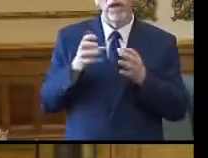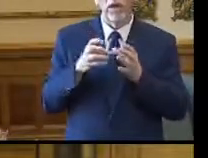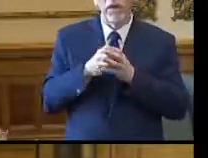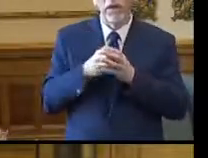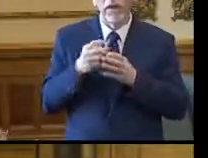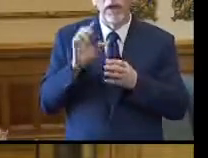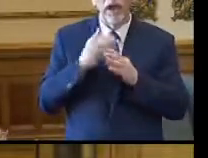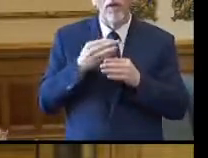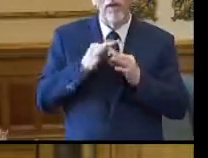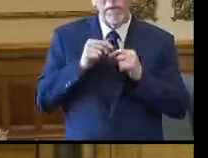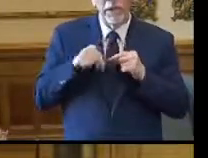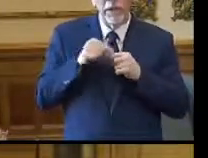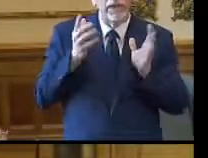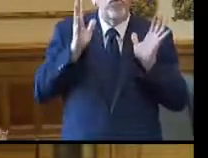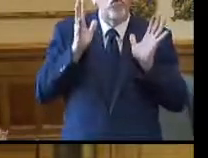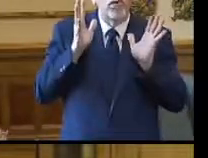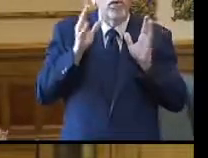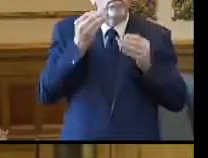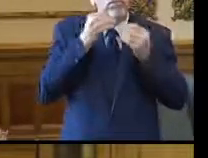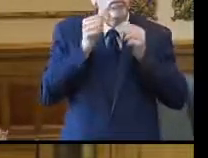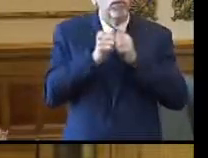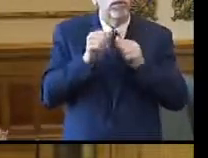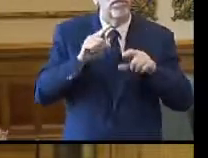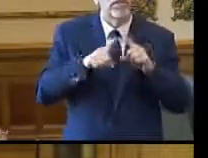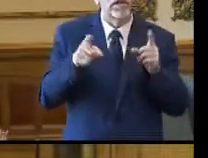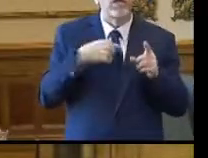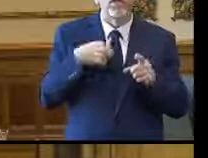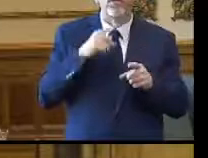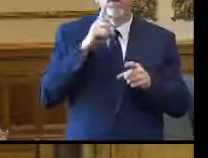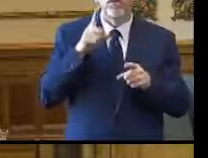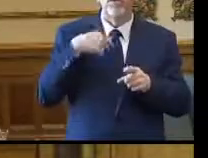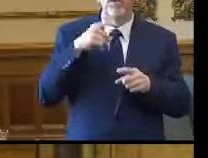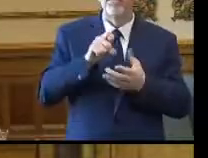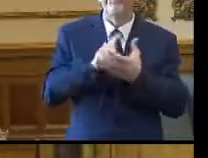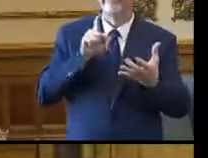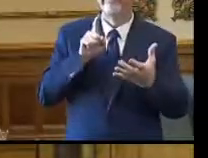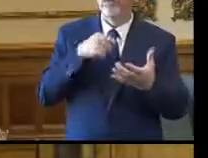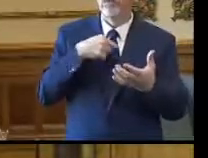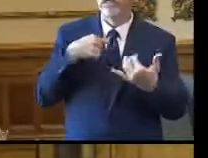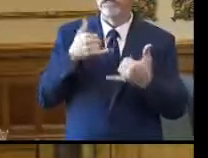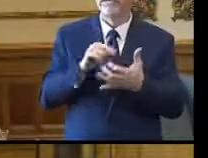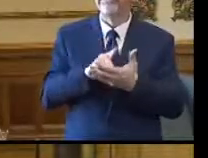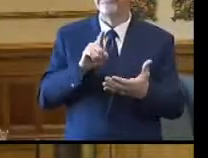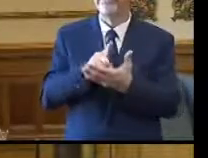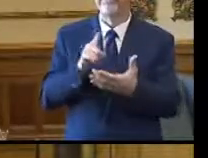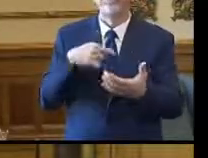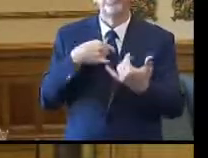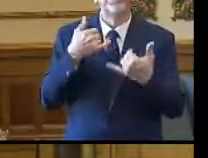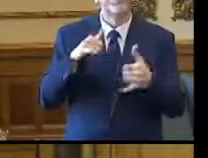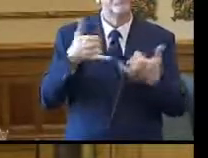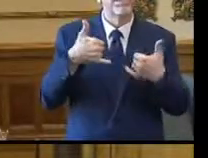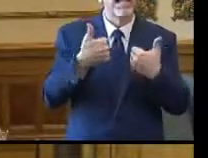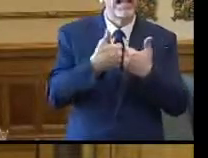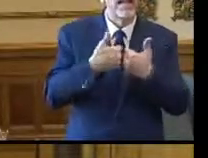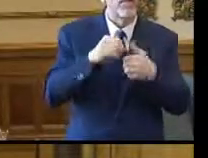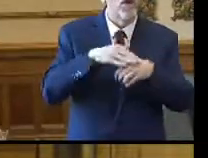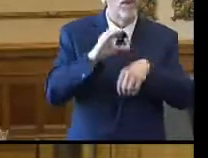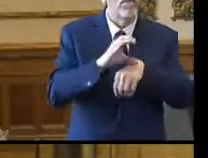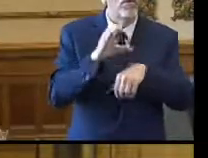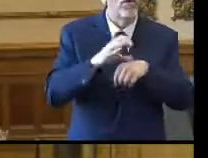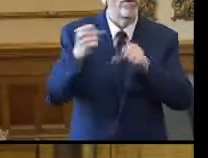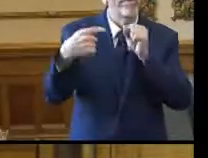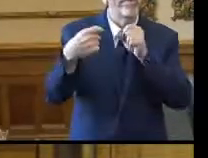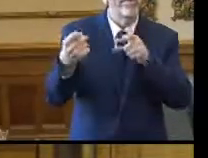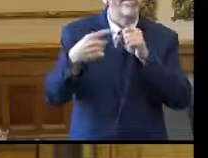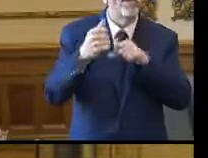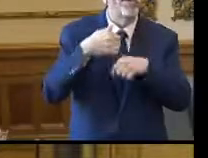nuclear family and have dinner together, but we really do a good job of social distancing even then. We were playing, games on the computer together with